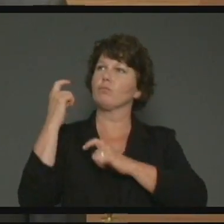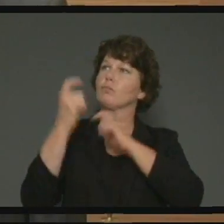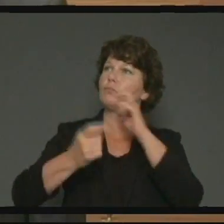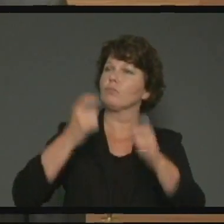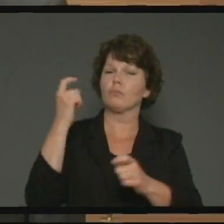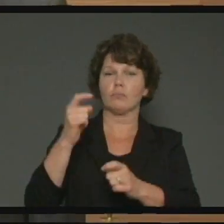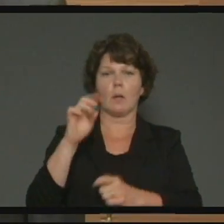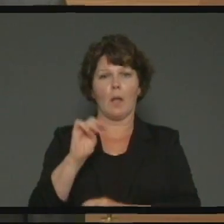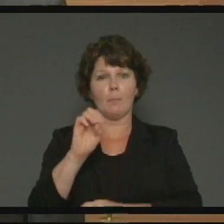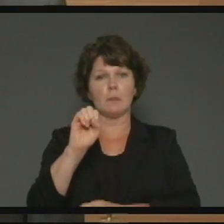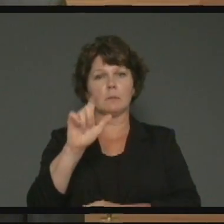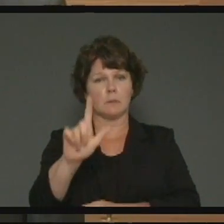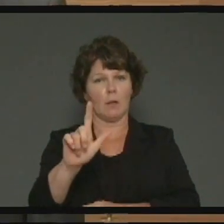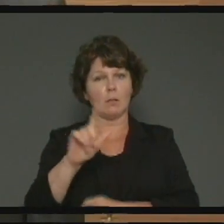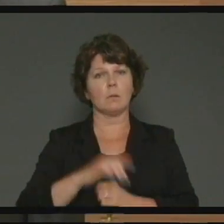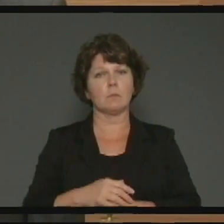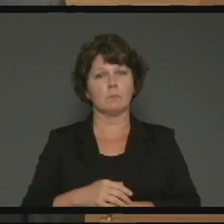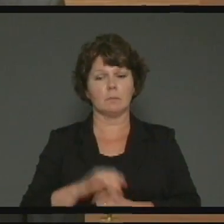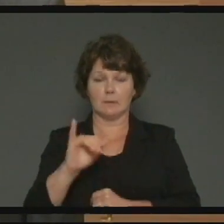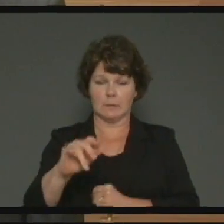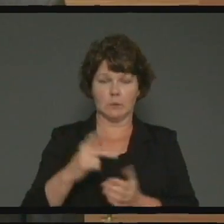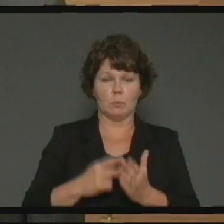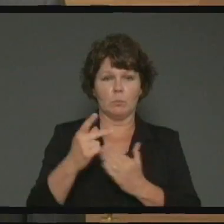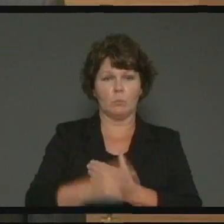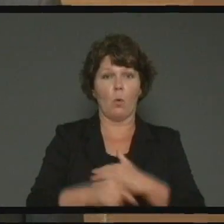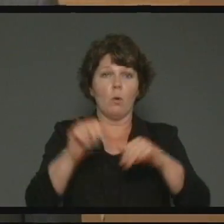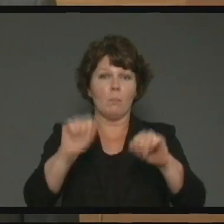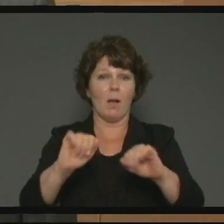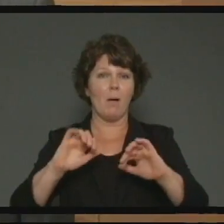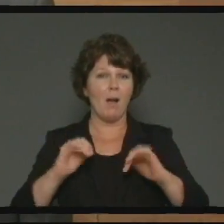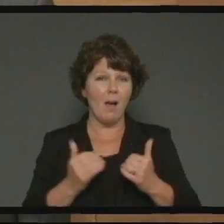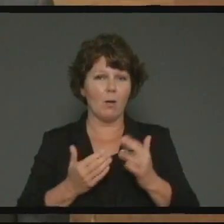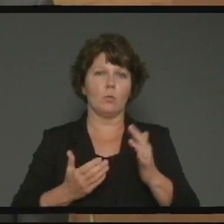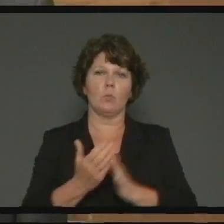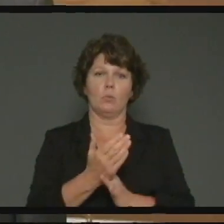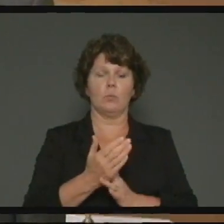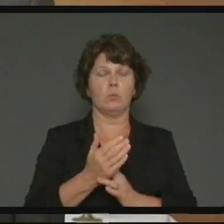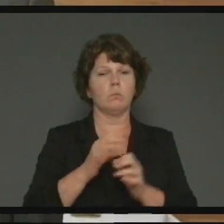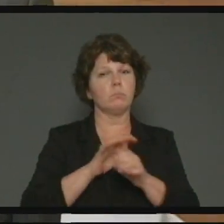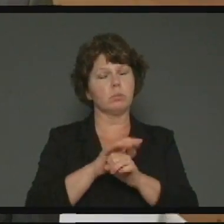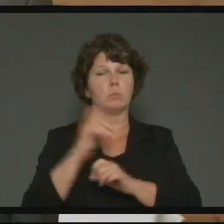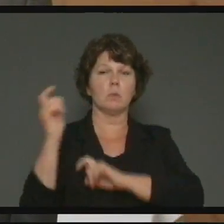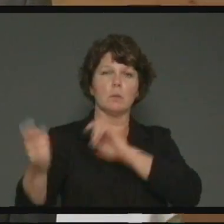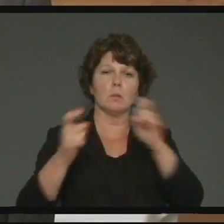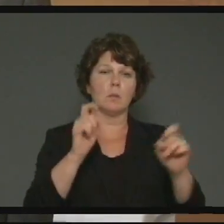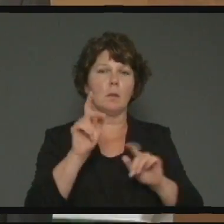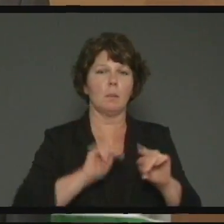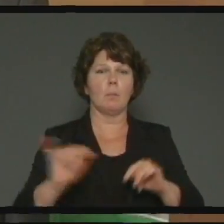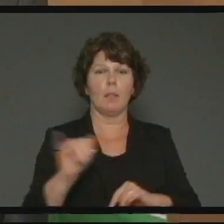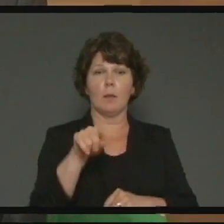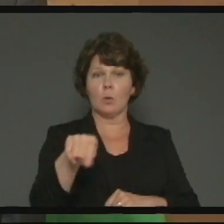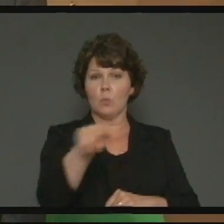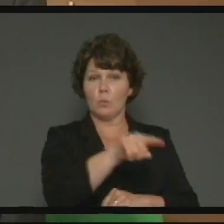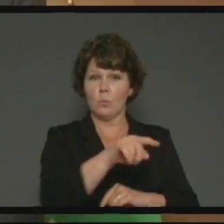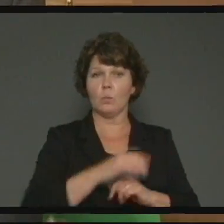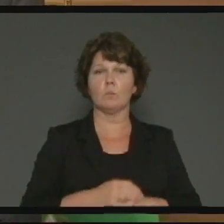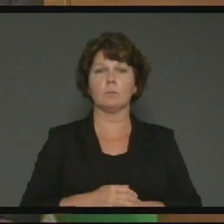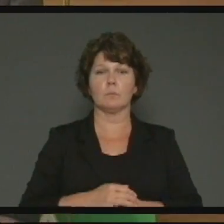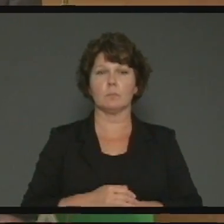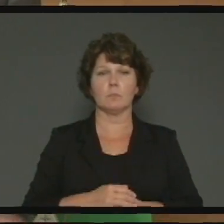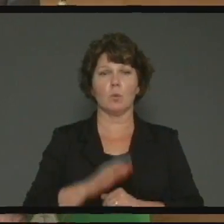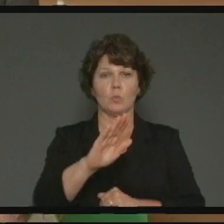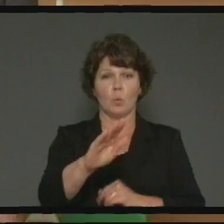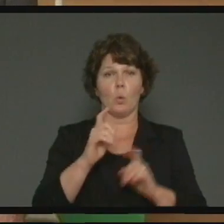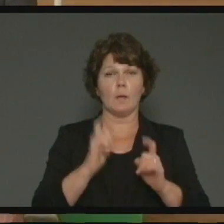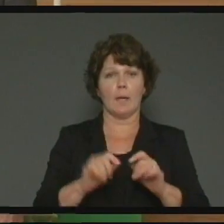to Main Street Living. This program is made possible only through the generous contributions of people like you. You may